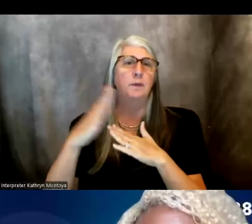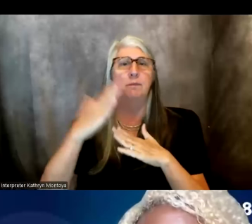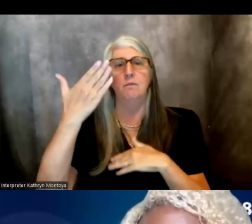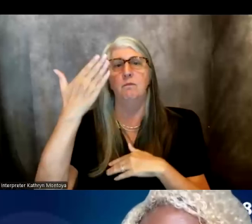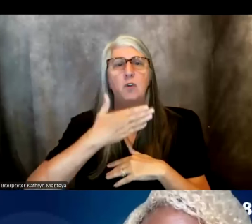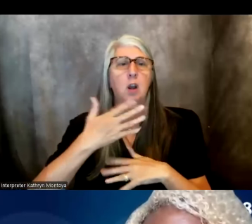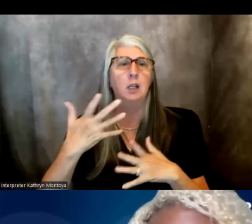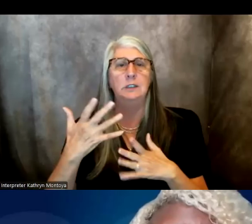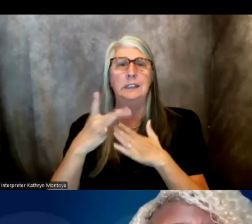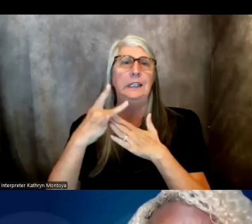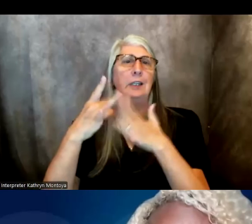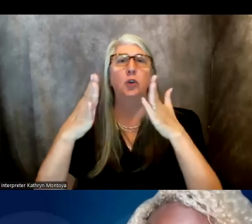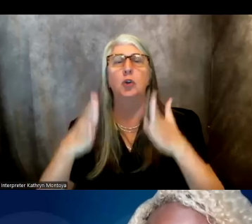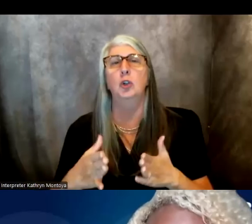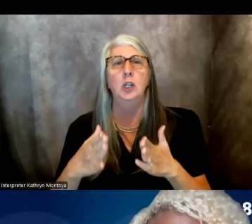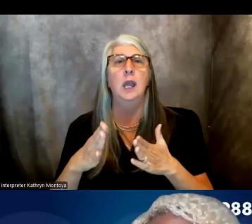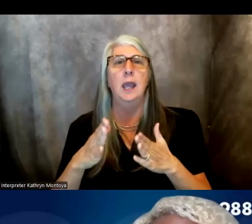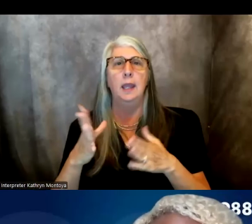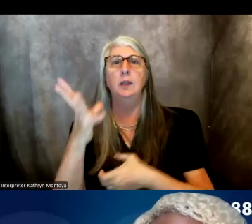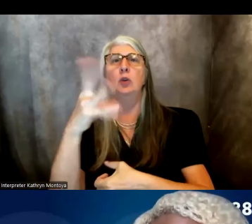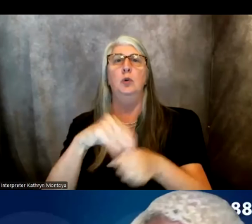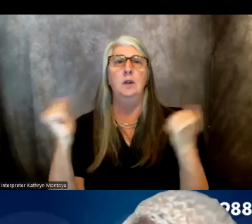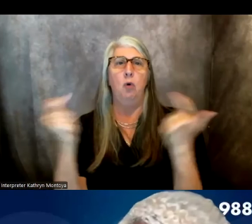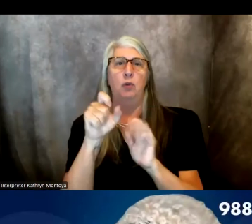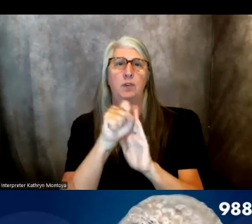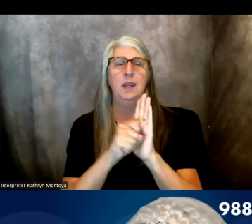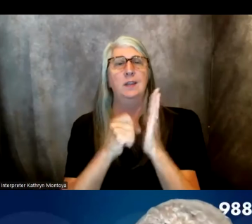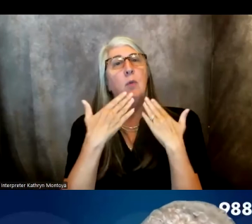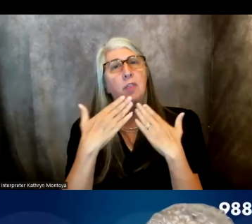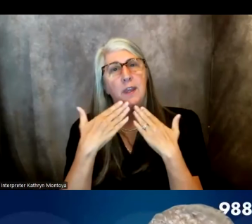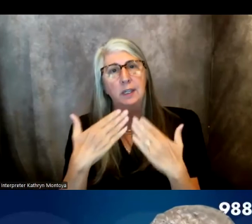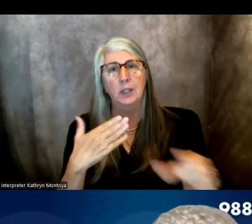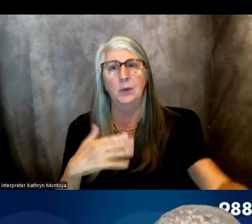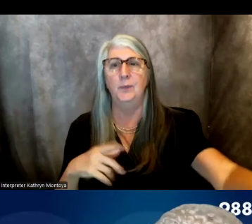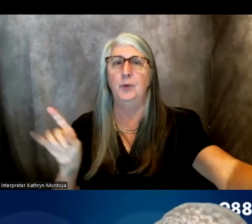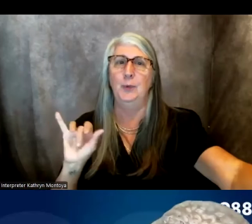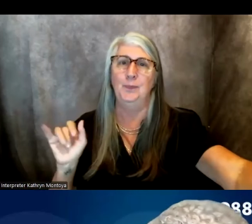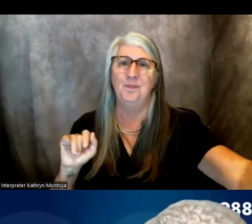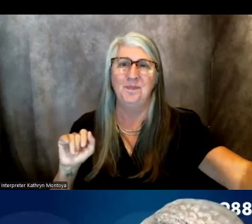in ensuring that the states are a part of this. So just want to thank you as well.